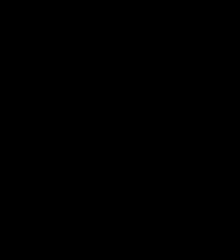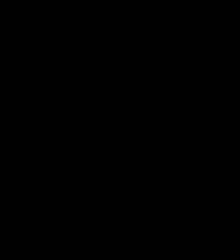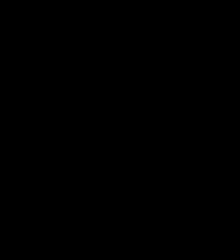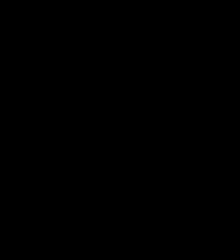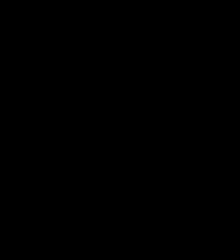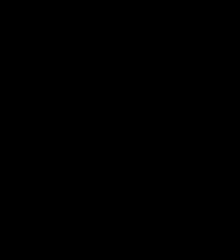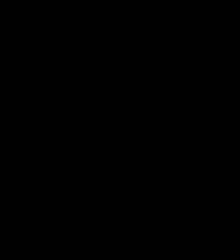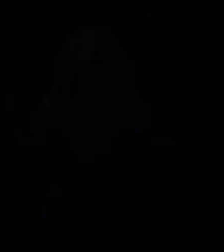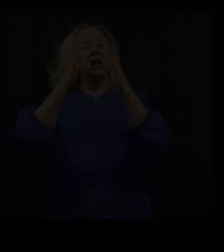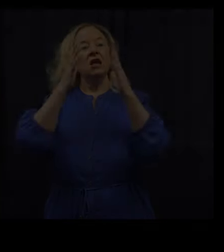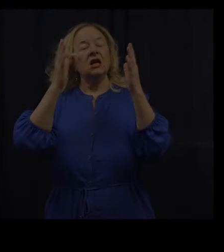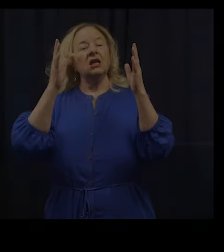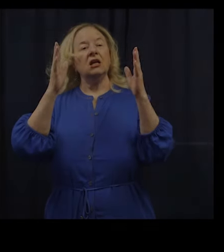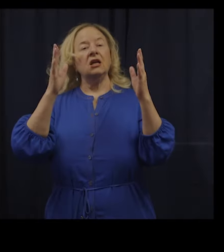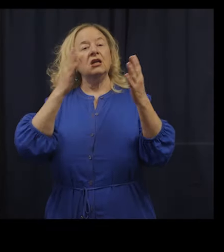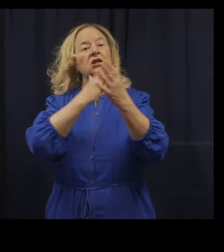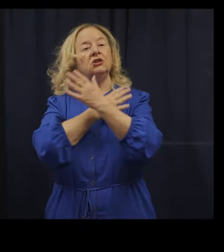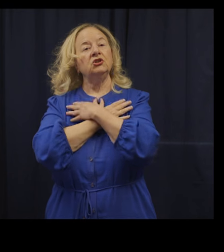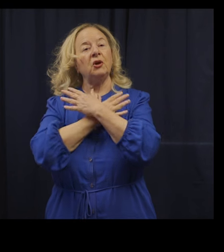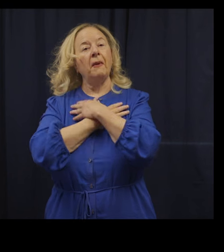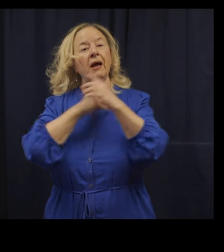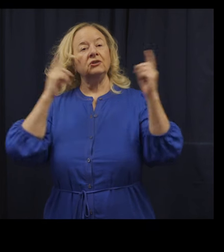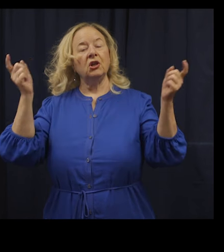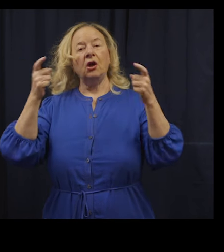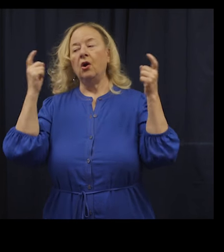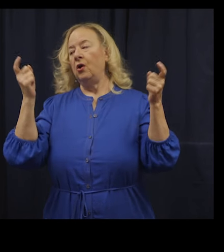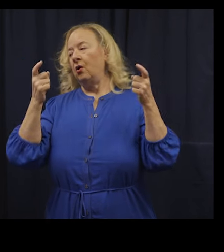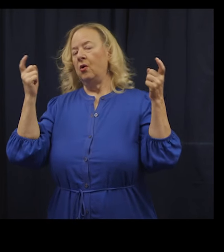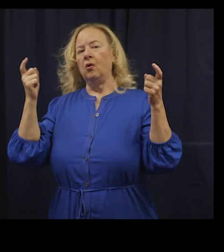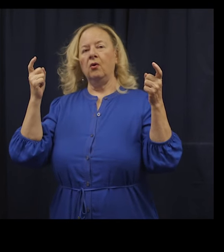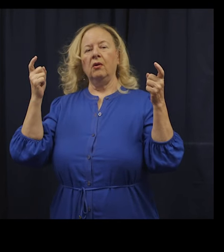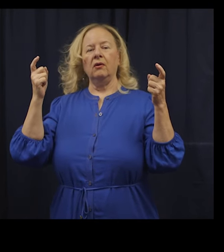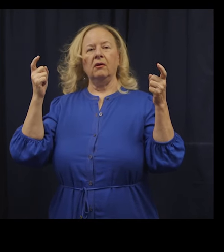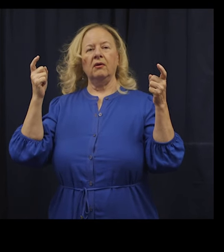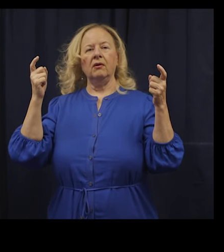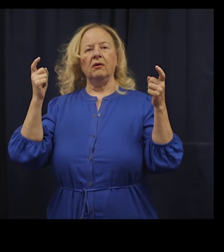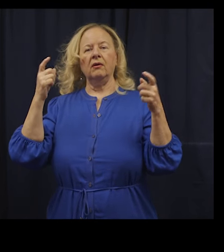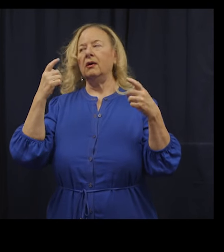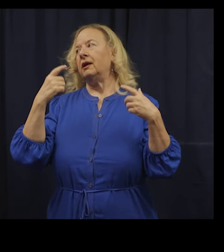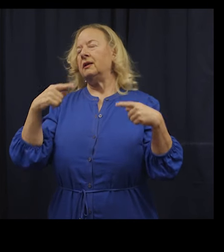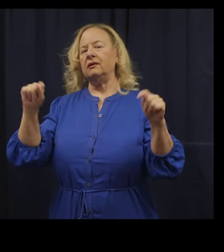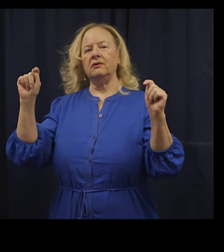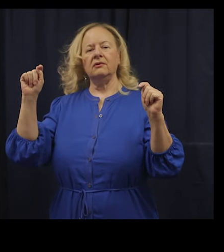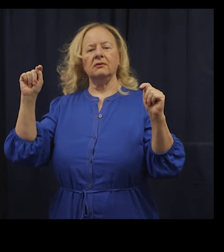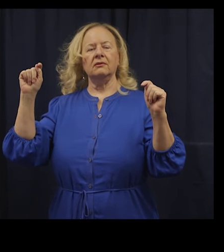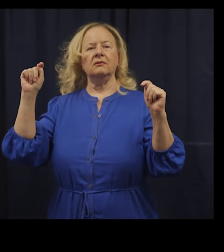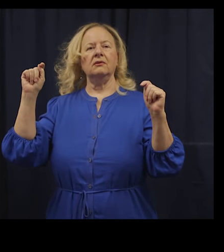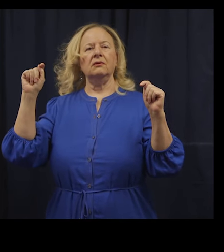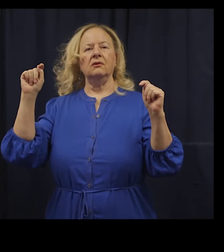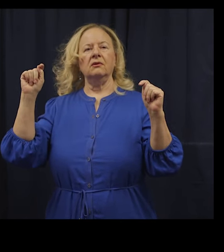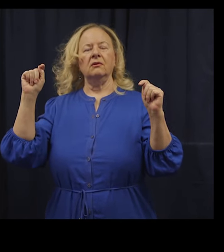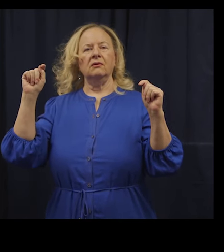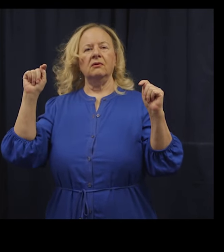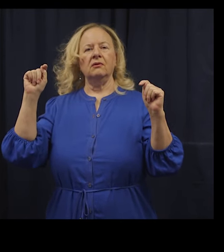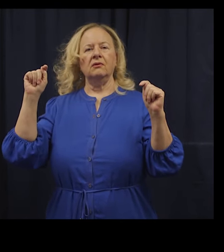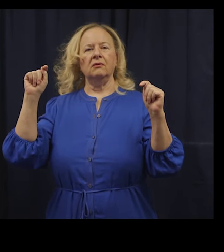Shabbat shalom, everybody. I'm trying to track hummingbirds today. Just